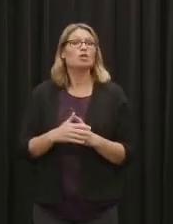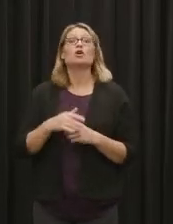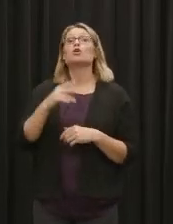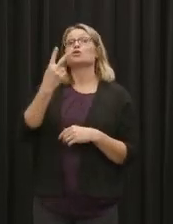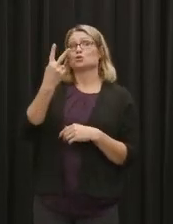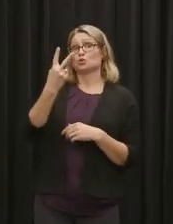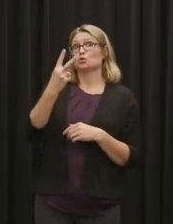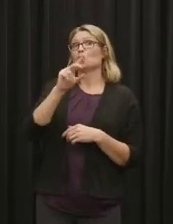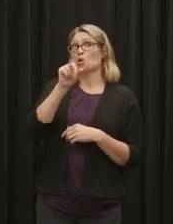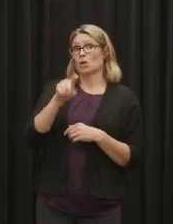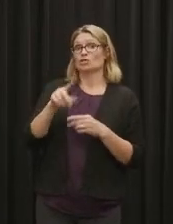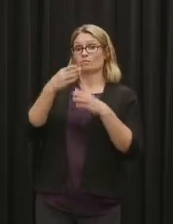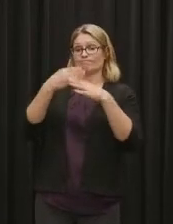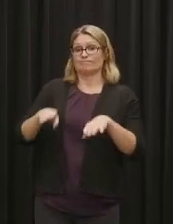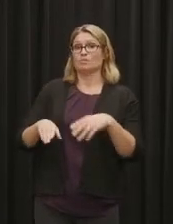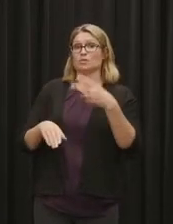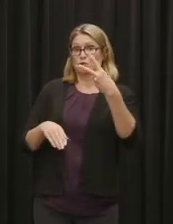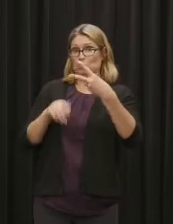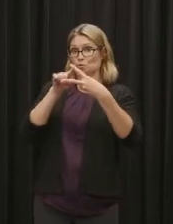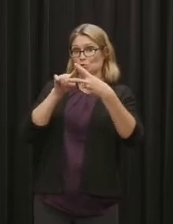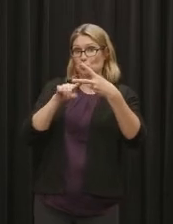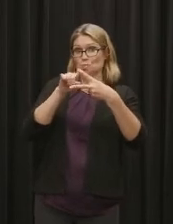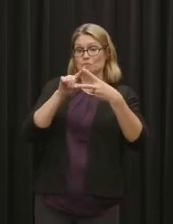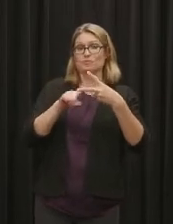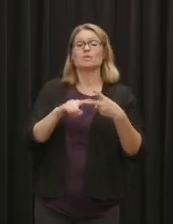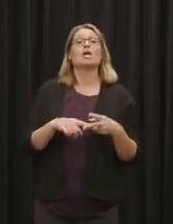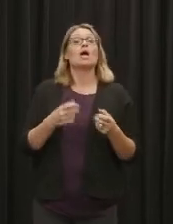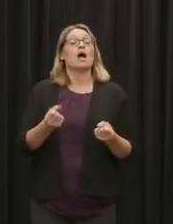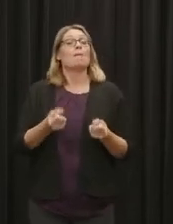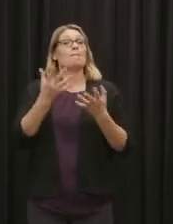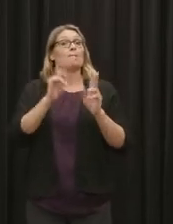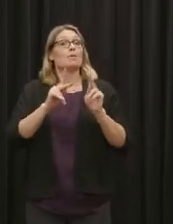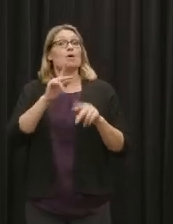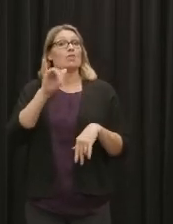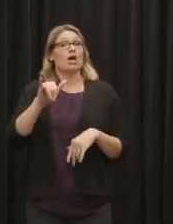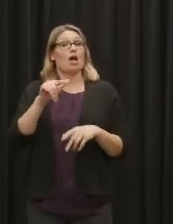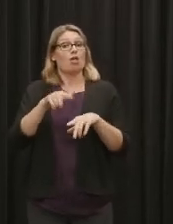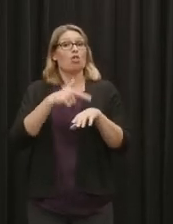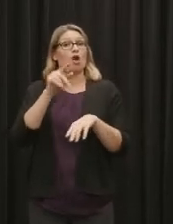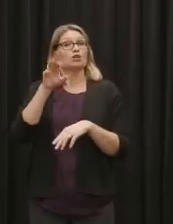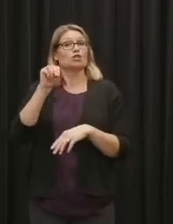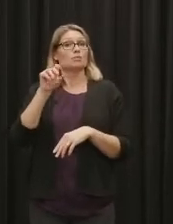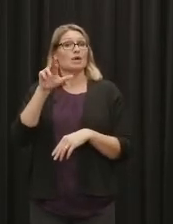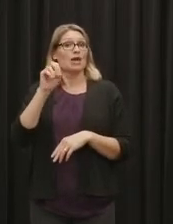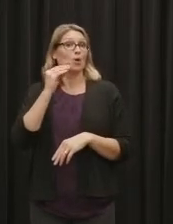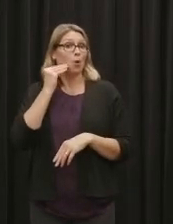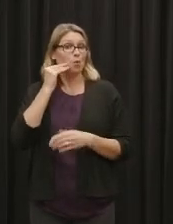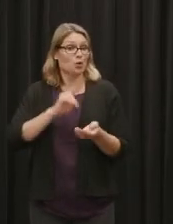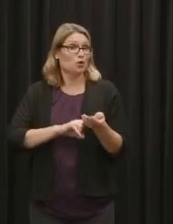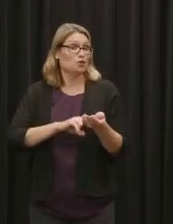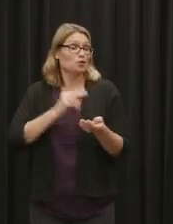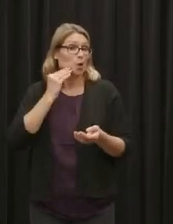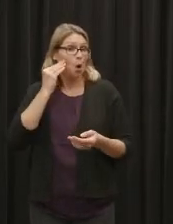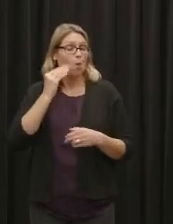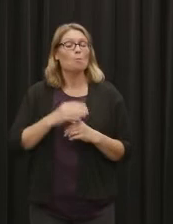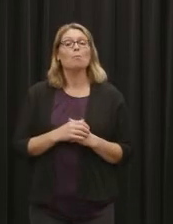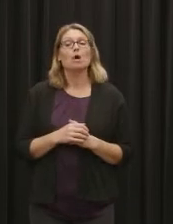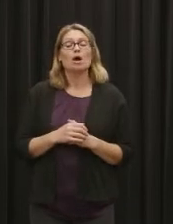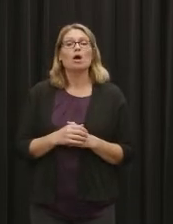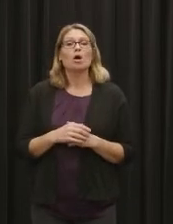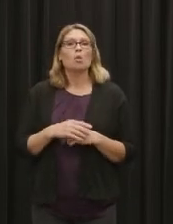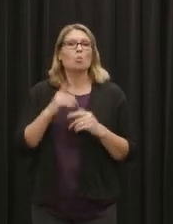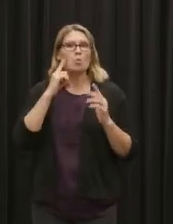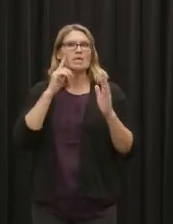Two-part question. First part, in terms of the number of residents in long-term care facilities, we are